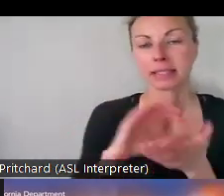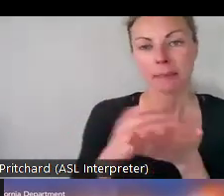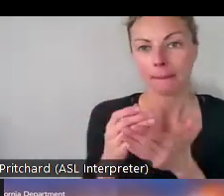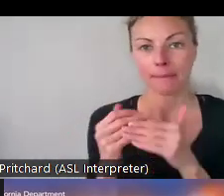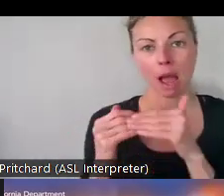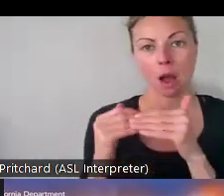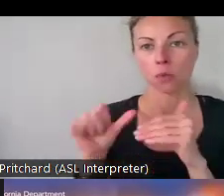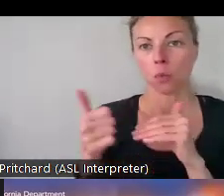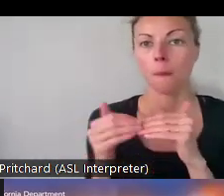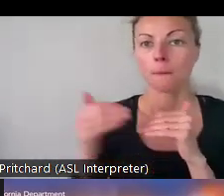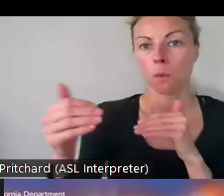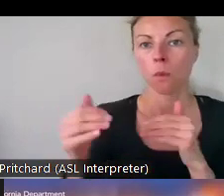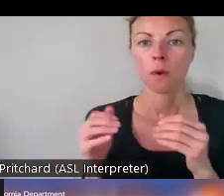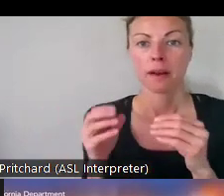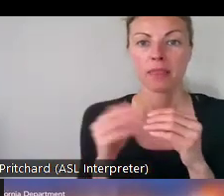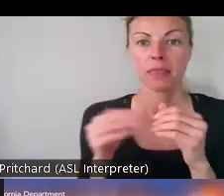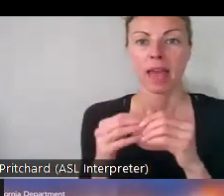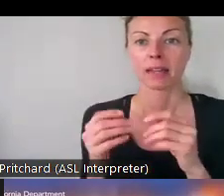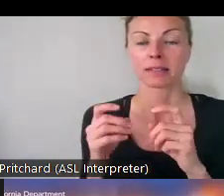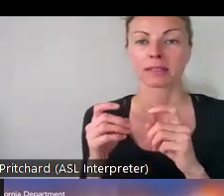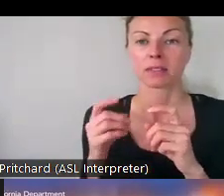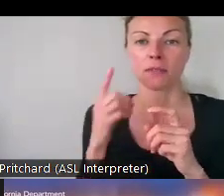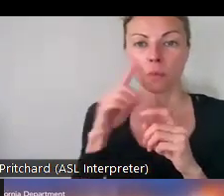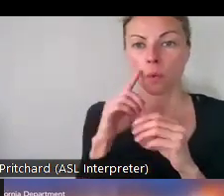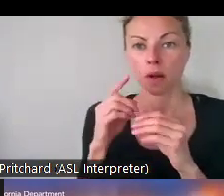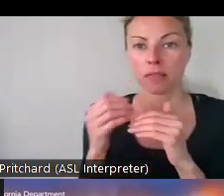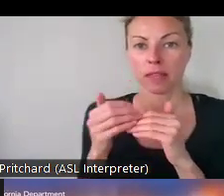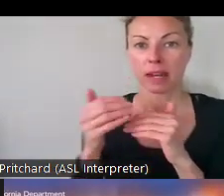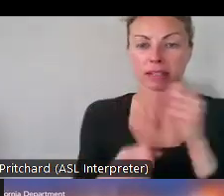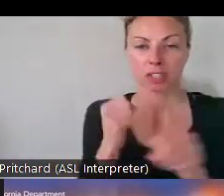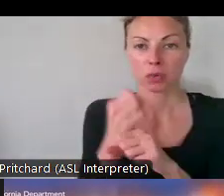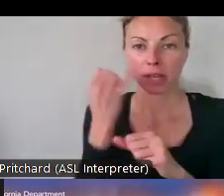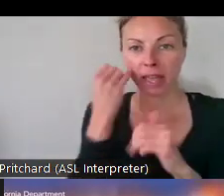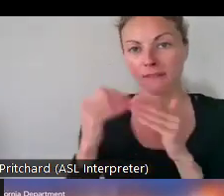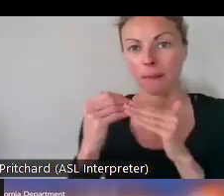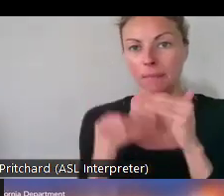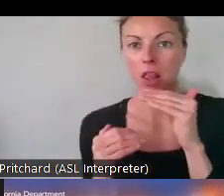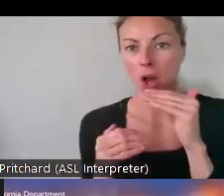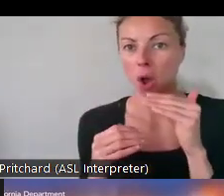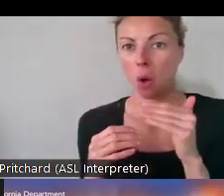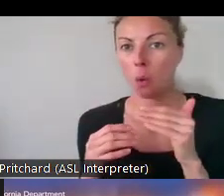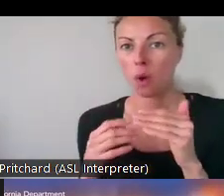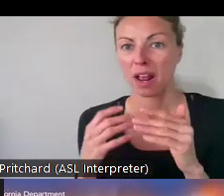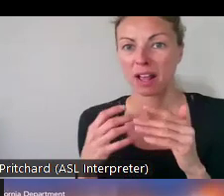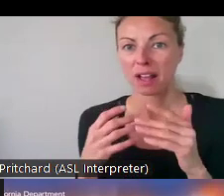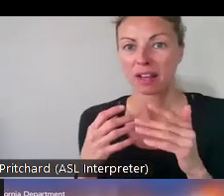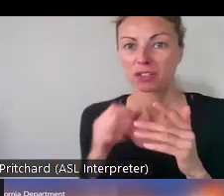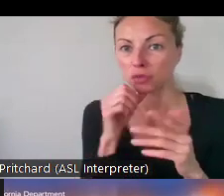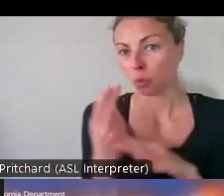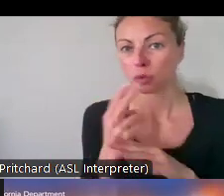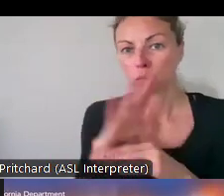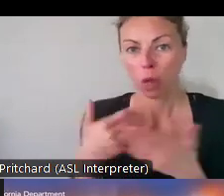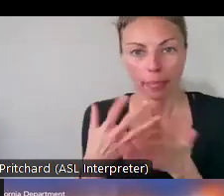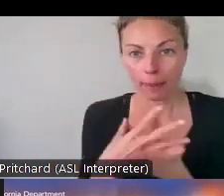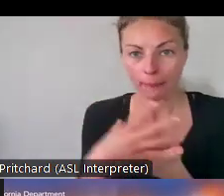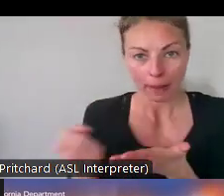2000. If a PSA falls below the amount they received in the year 2000, we bring them up